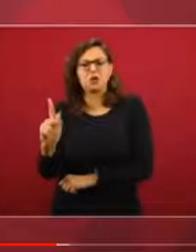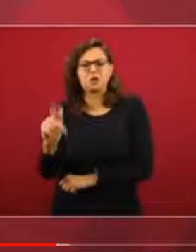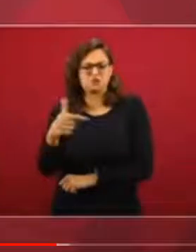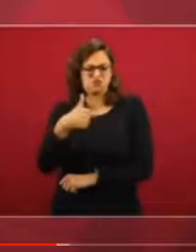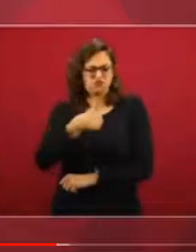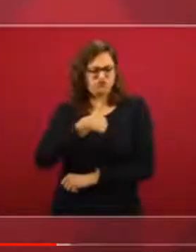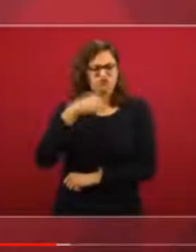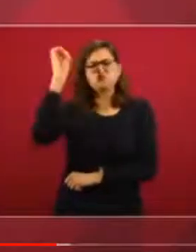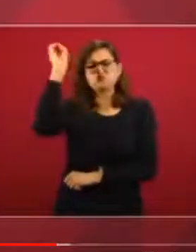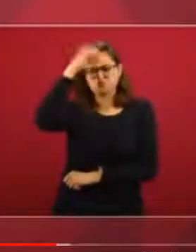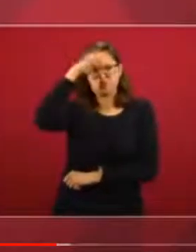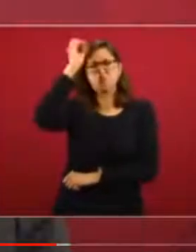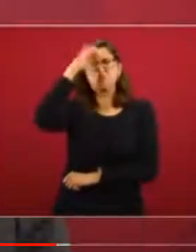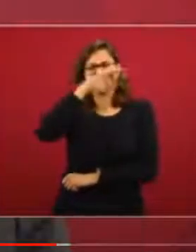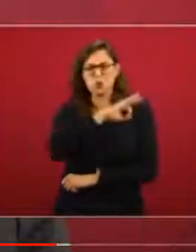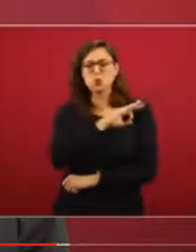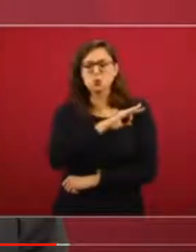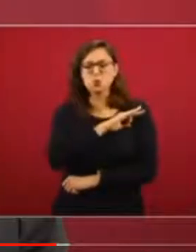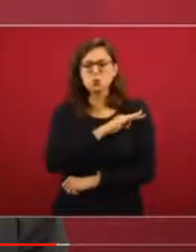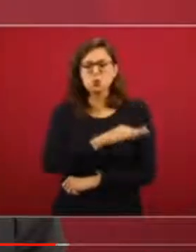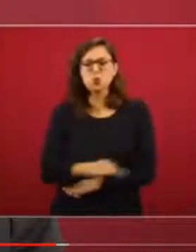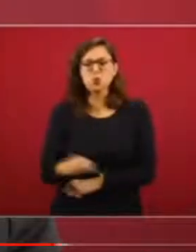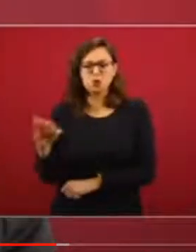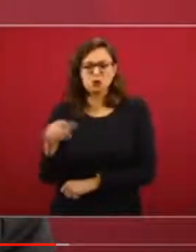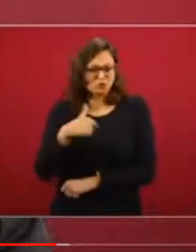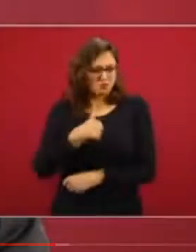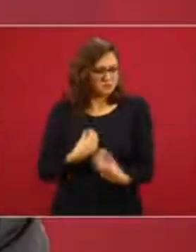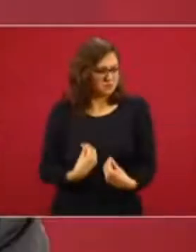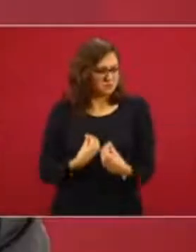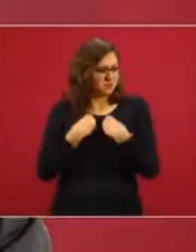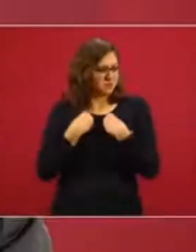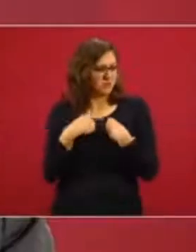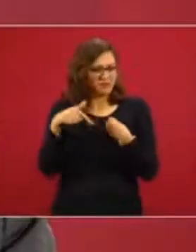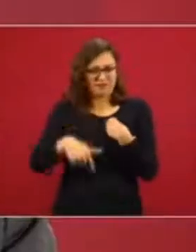citizen y además como